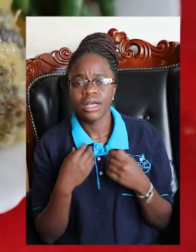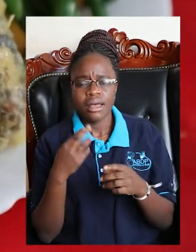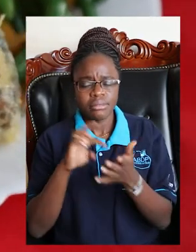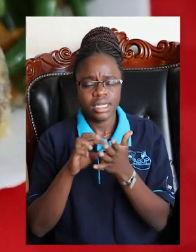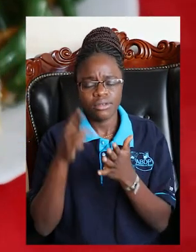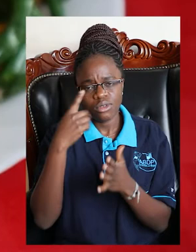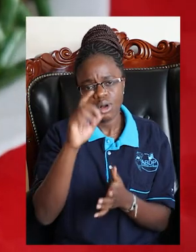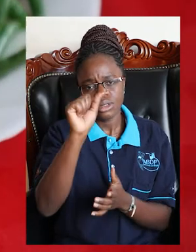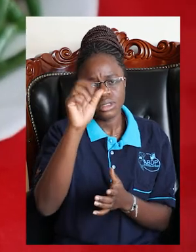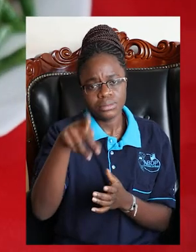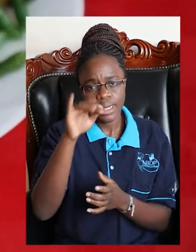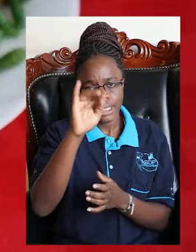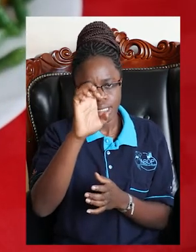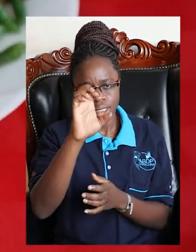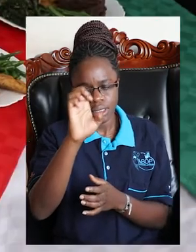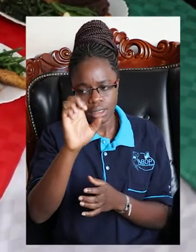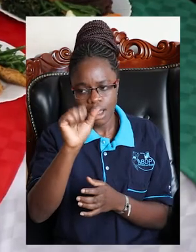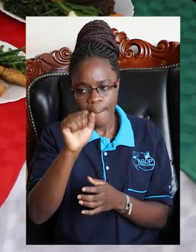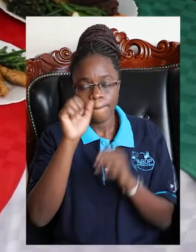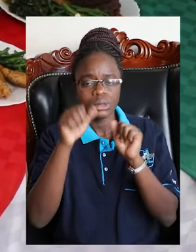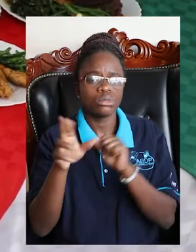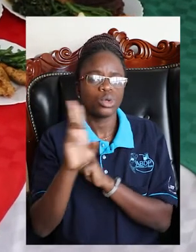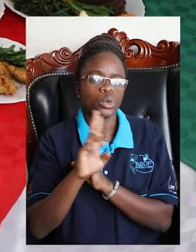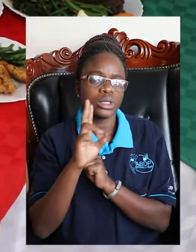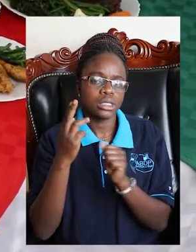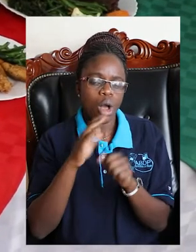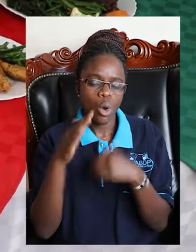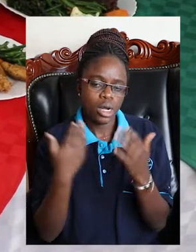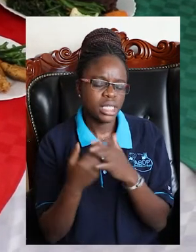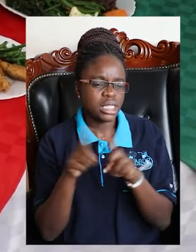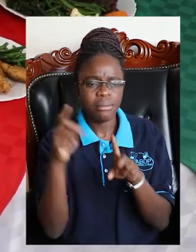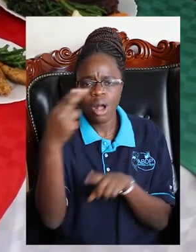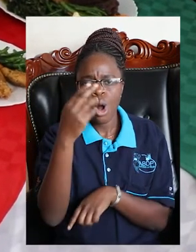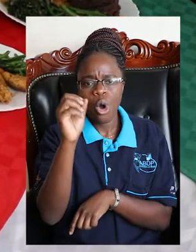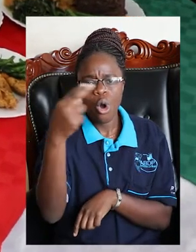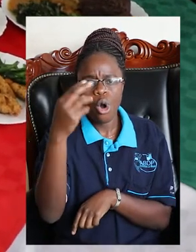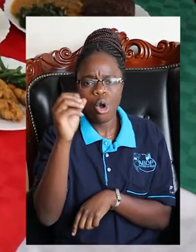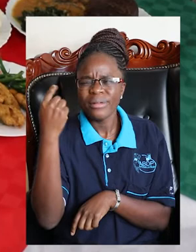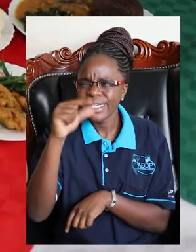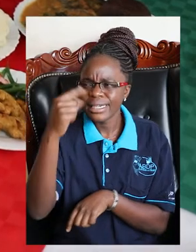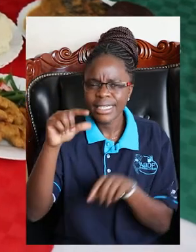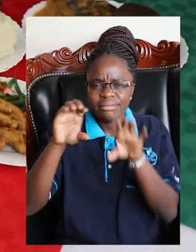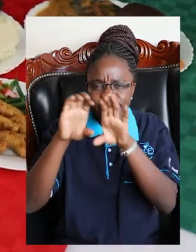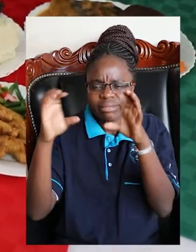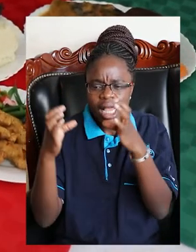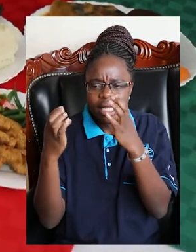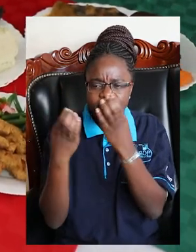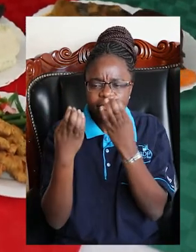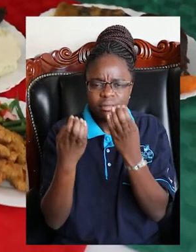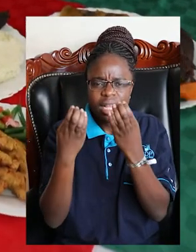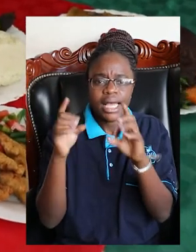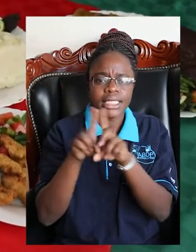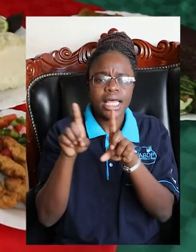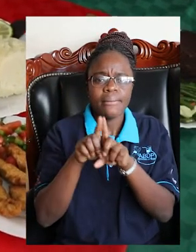get your onions, get your hoho, then you get your